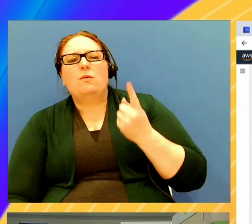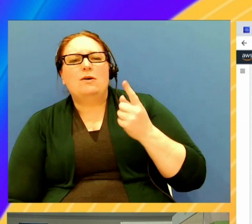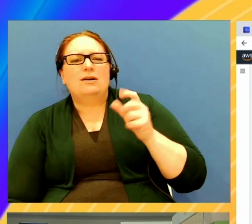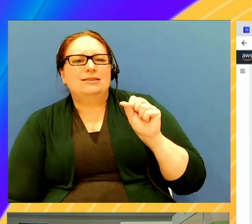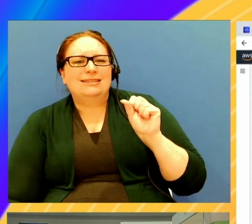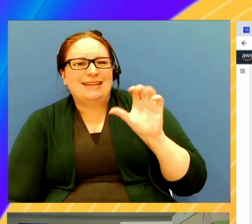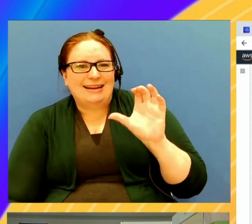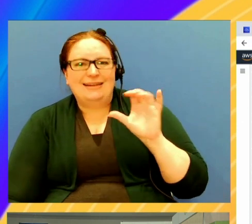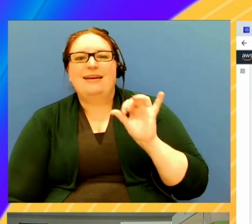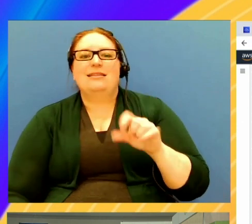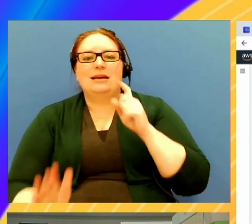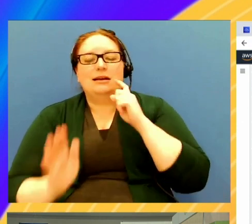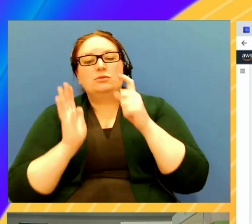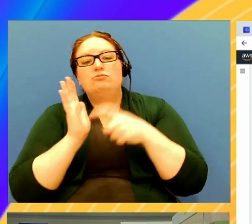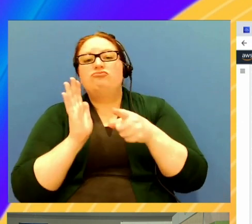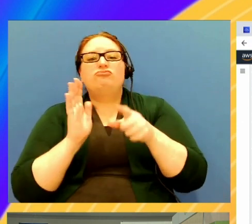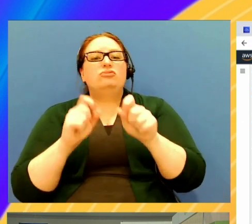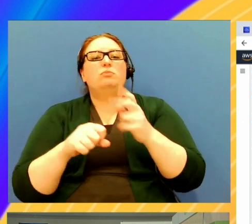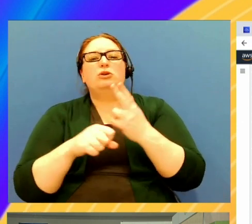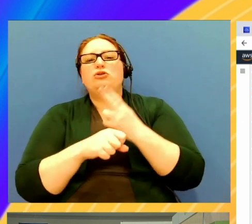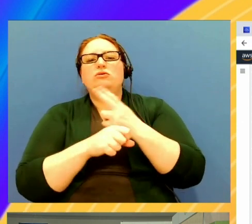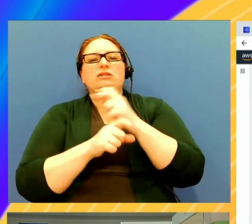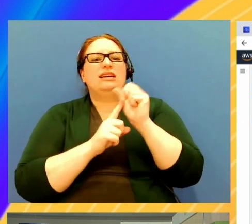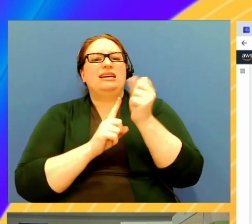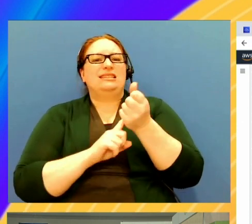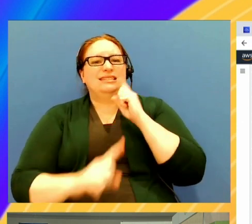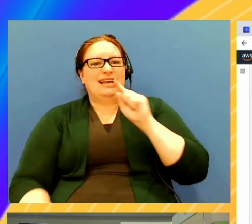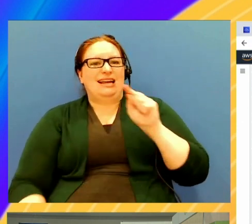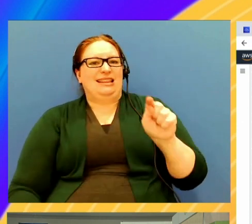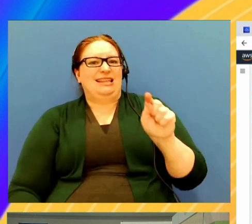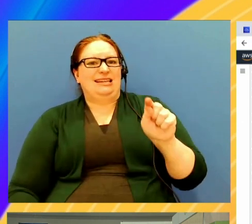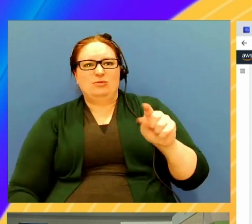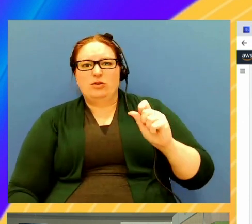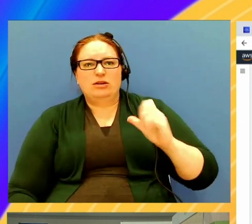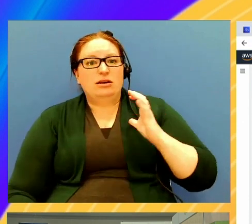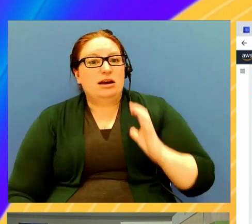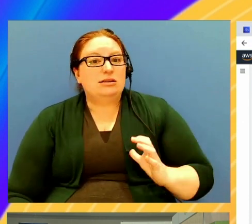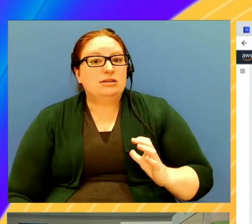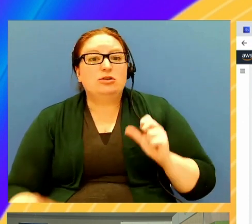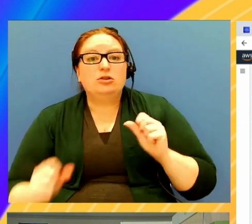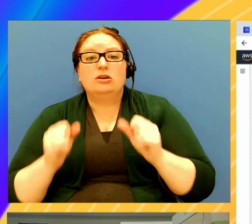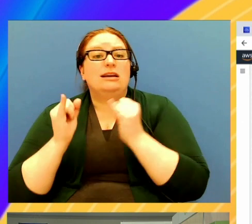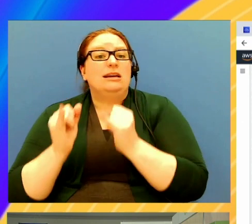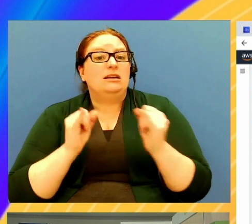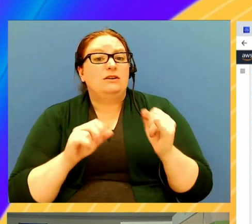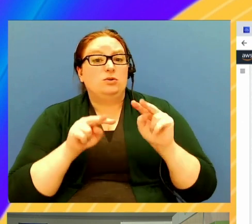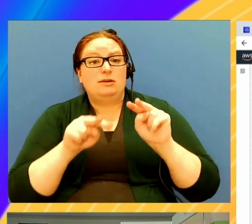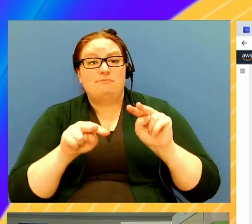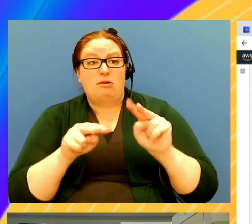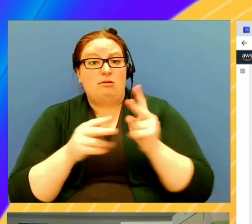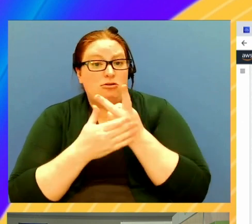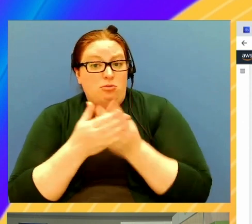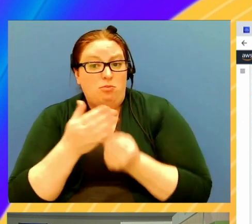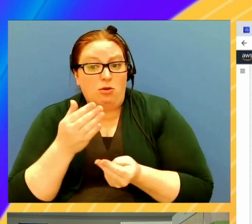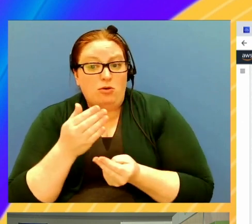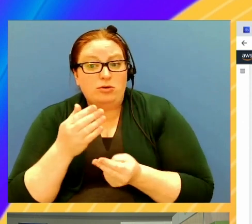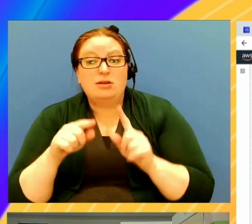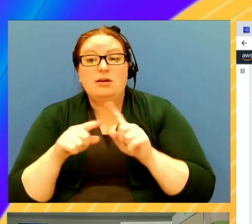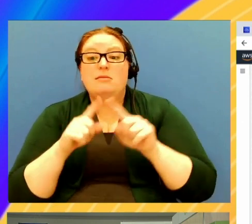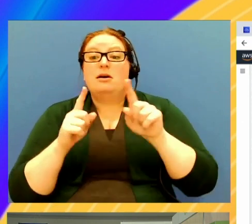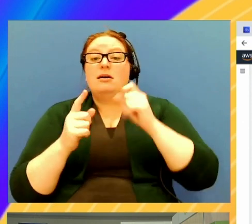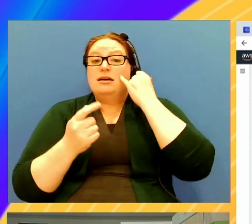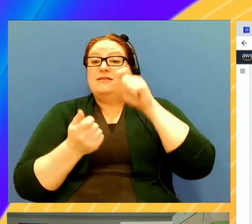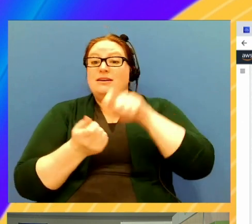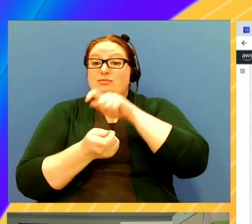we observe. So there could be use cases like this where the customer could individually monitor both of them, but then when a certain instance like